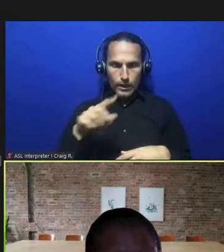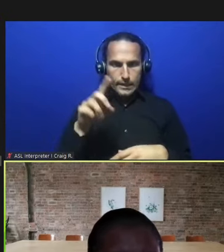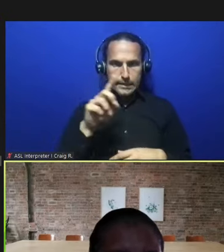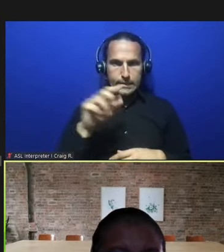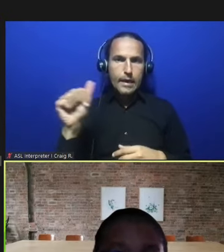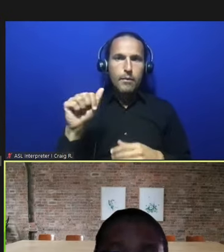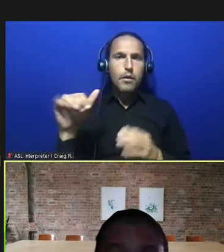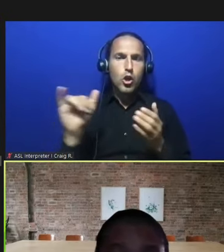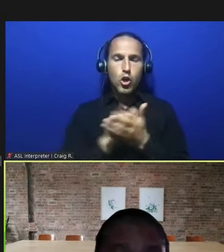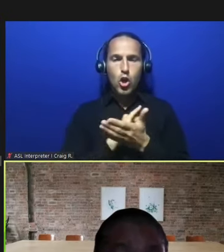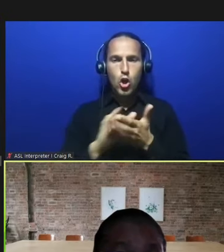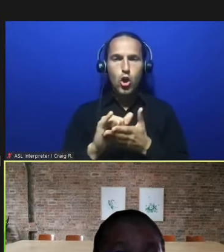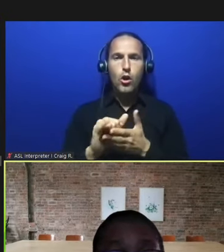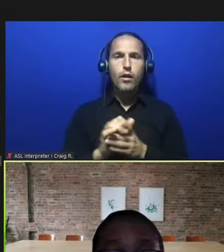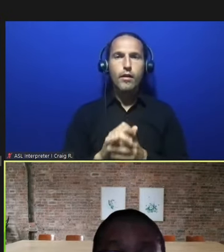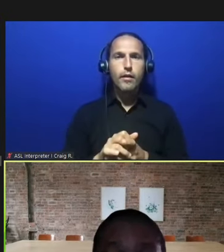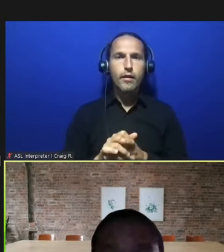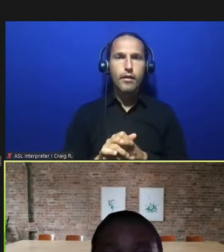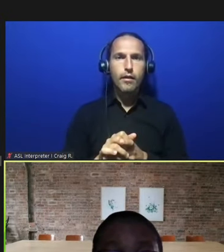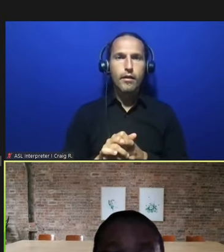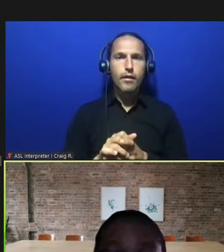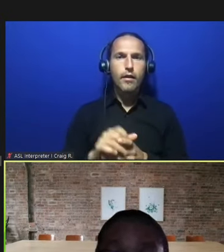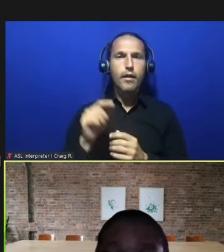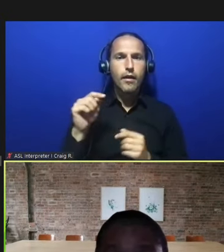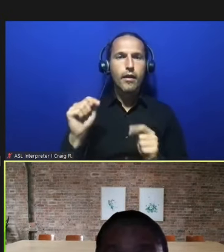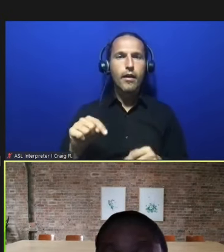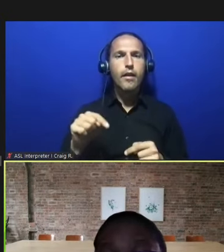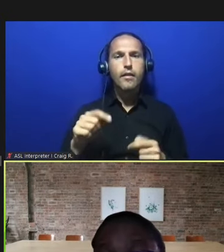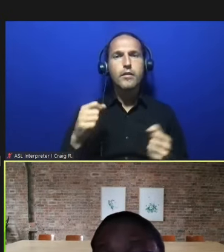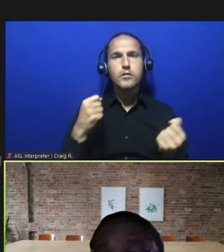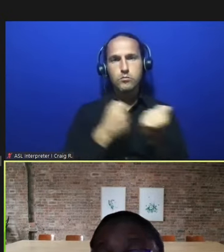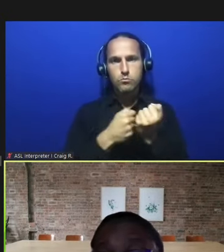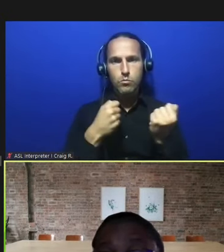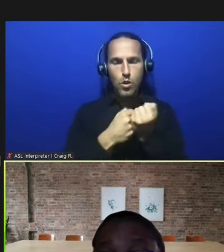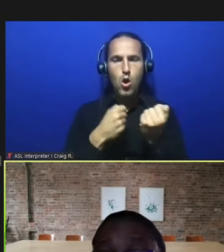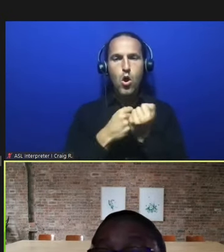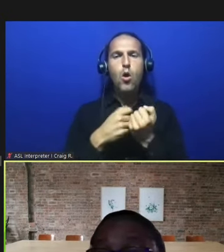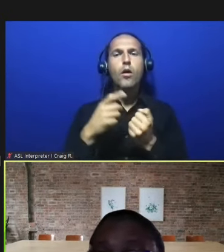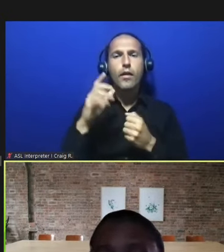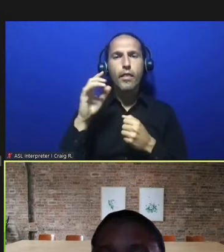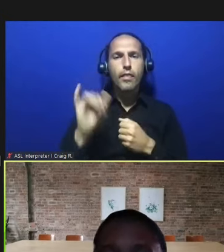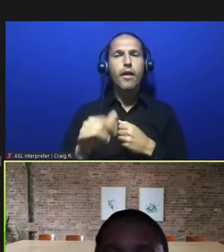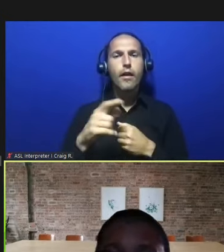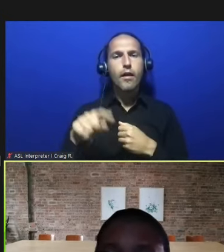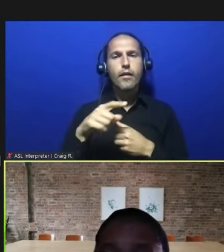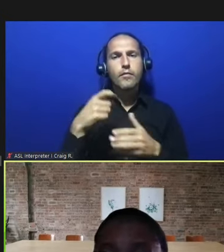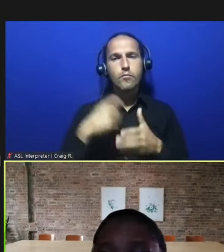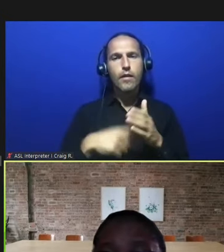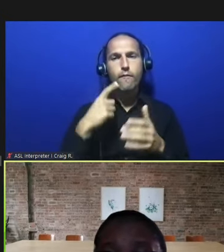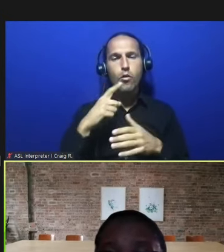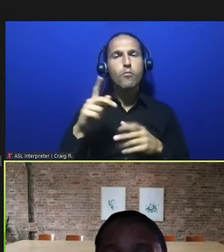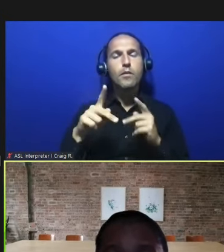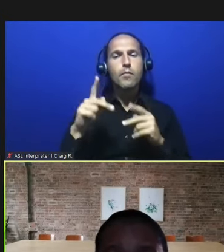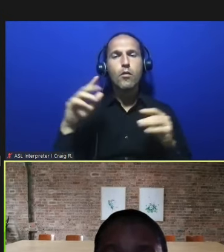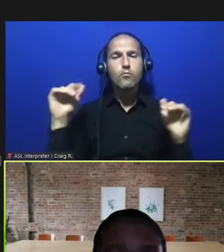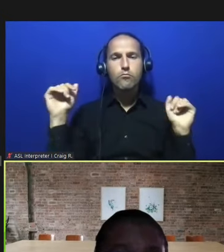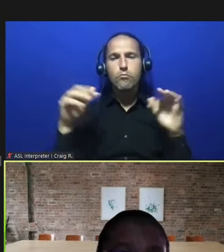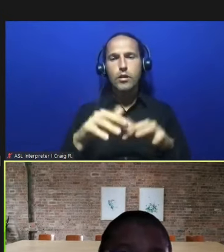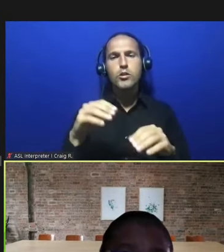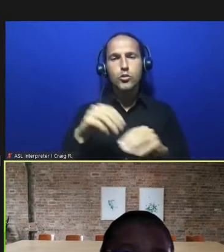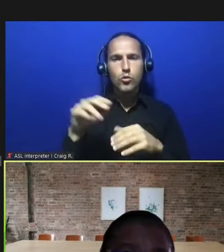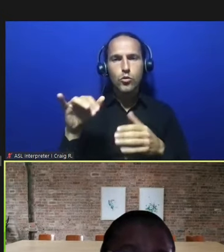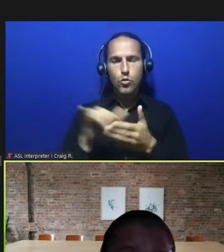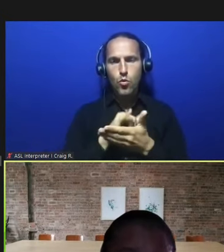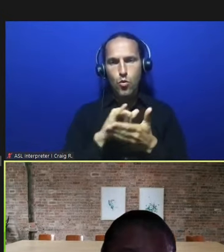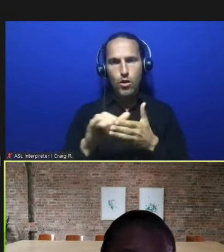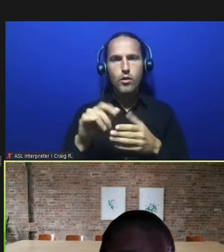York. Sydney supports congestion pricing initiative for people entering New York City